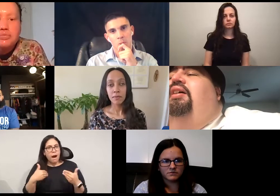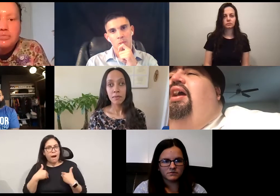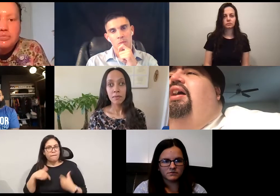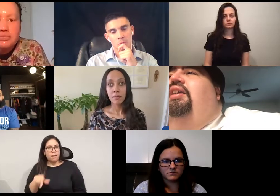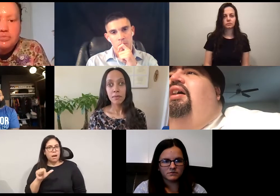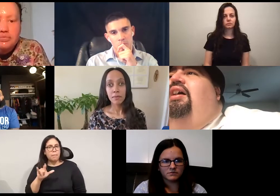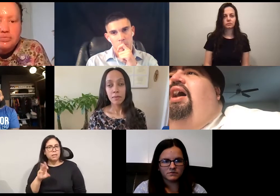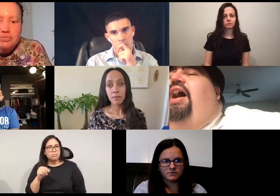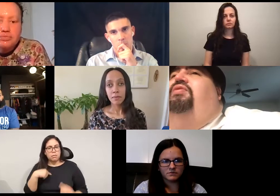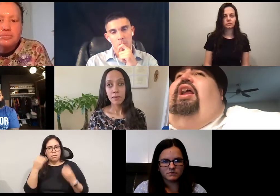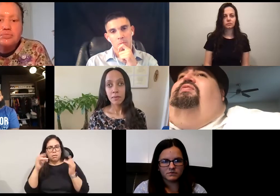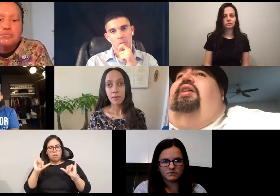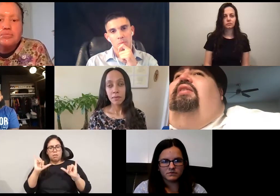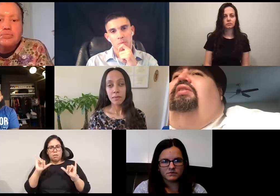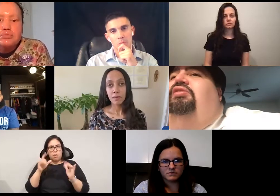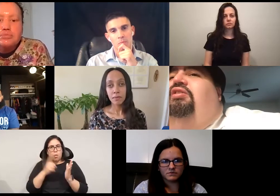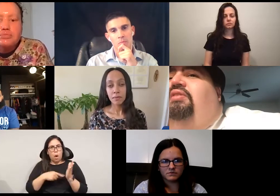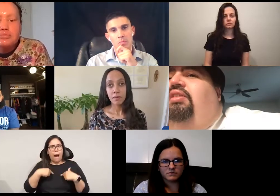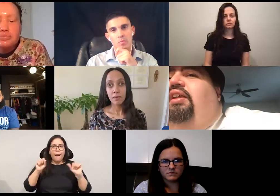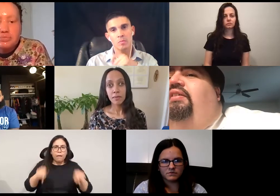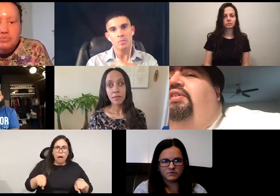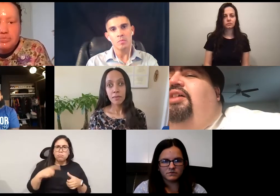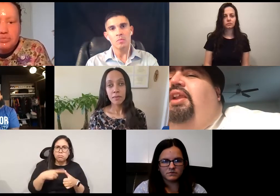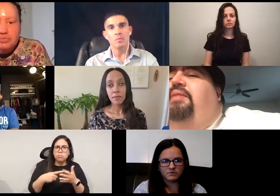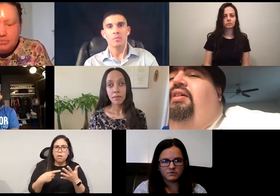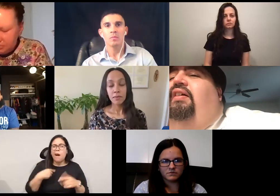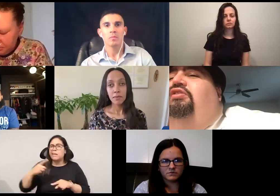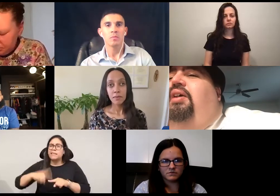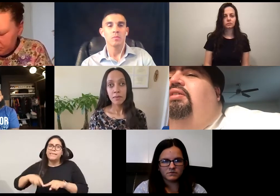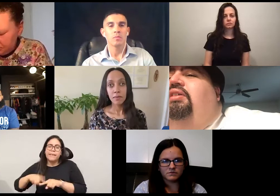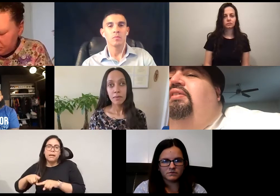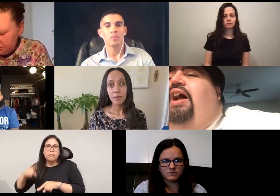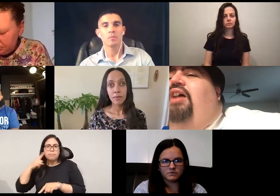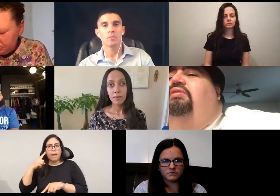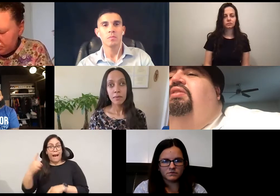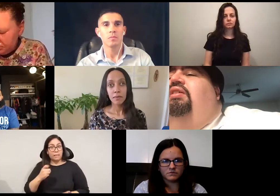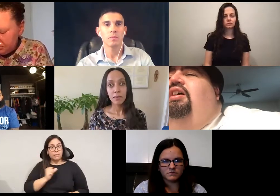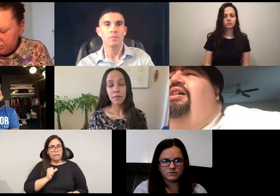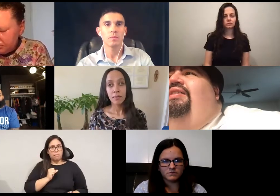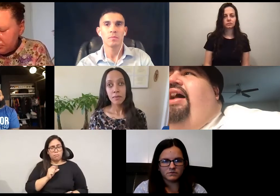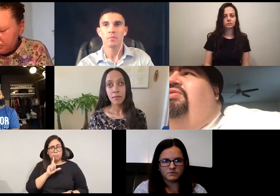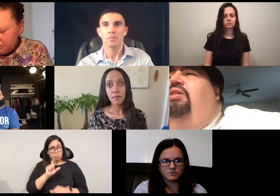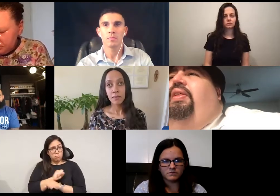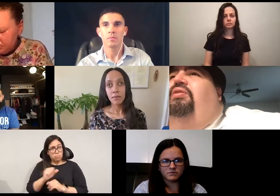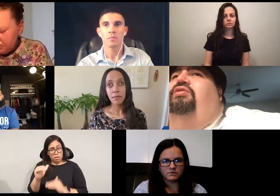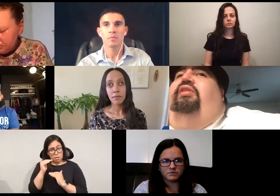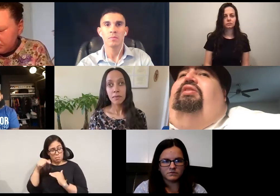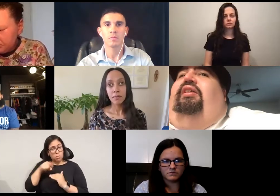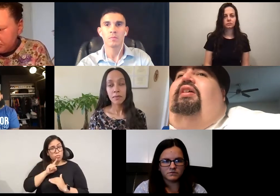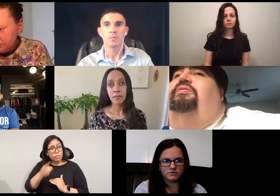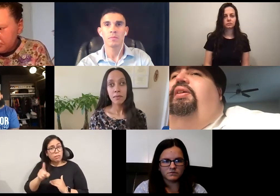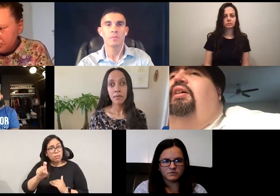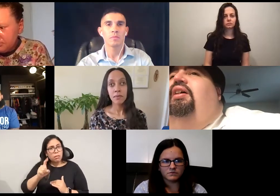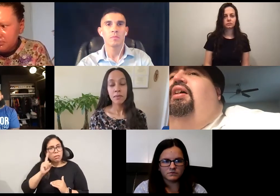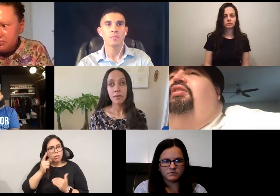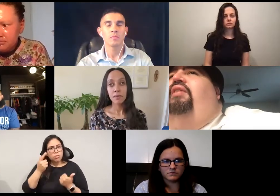moment and asked what I wanted to do instead of limiting myself to my own doubts, that's where the doors really started